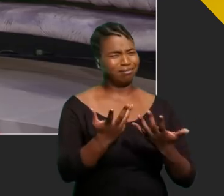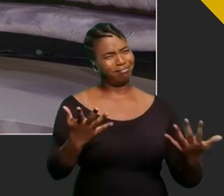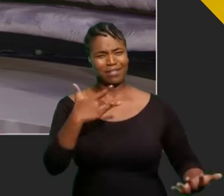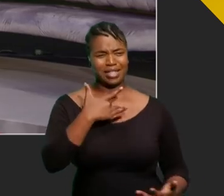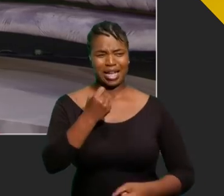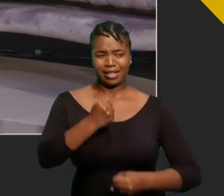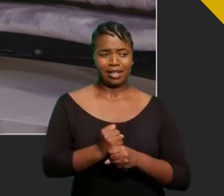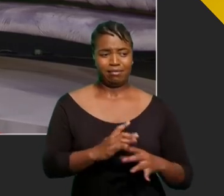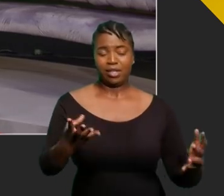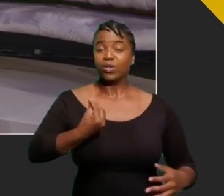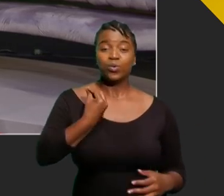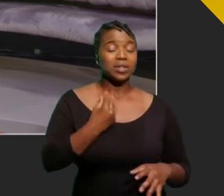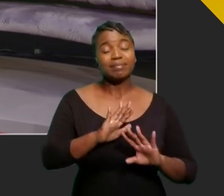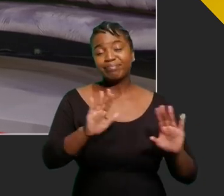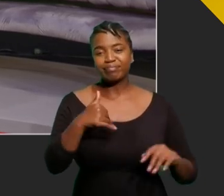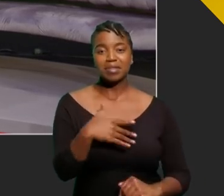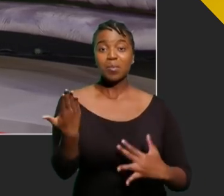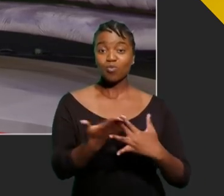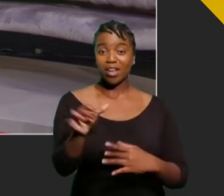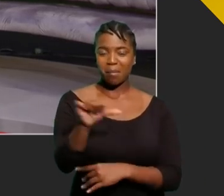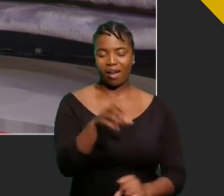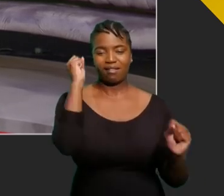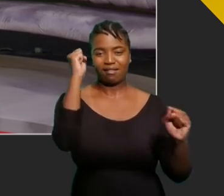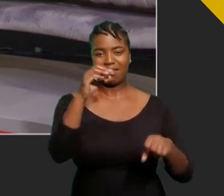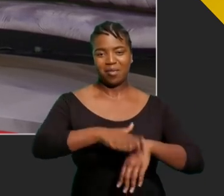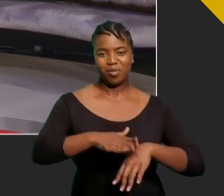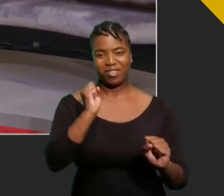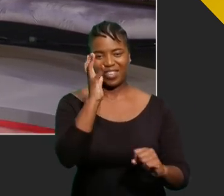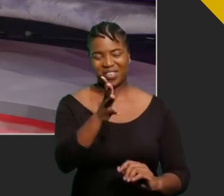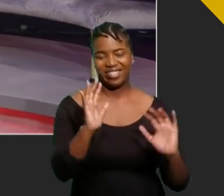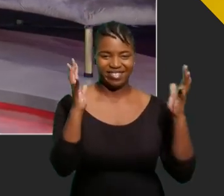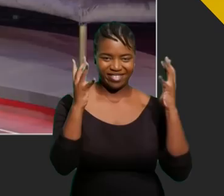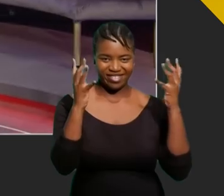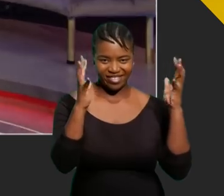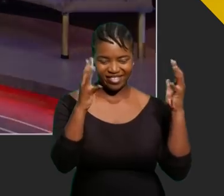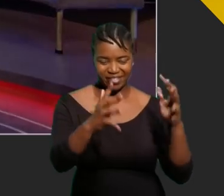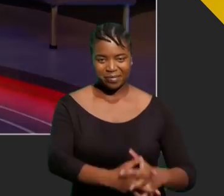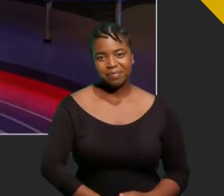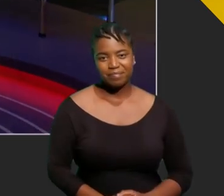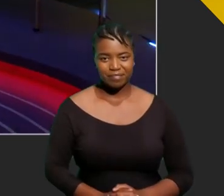as a mutomush. The look what's going to wait break, but we're scooping in the way to Daily Thetha.